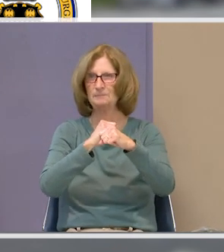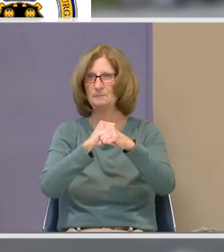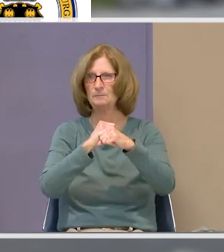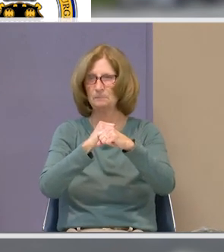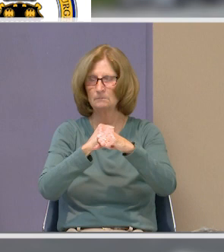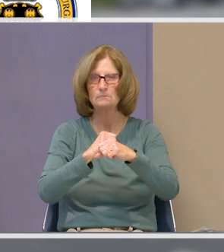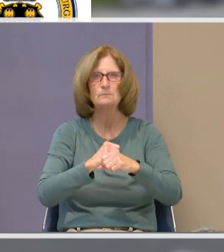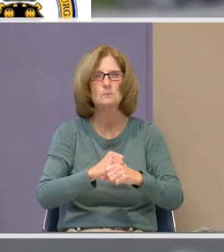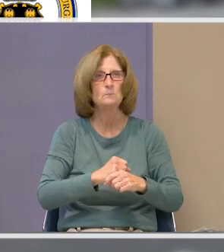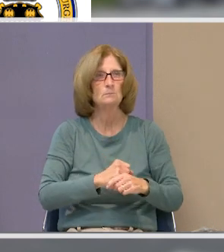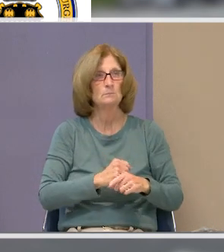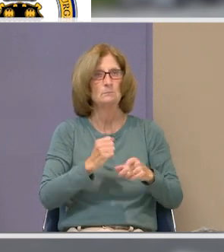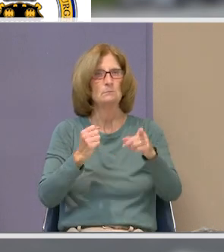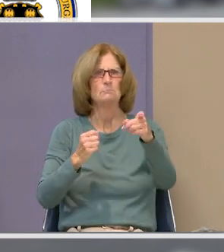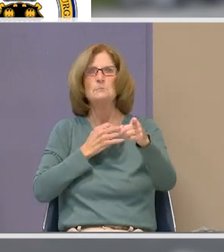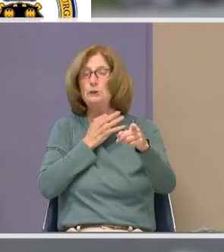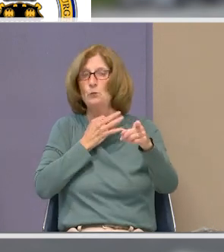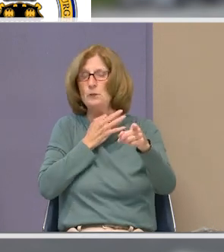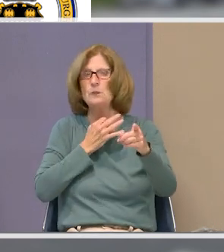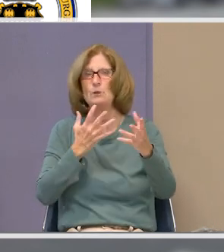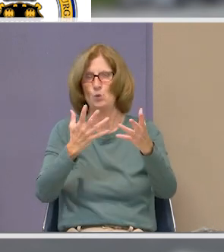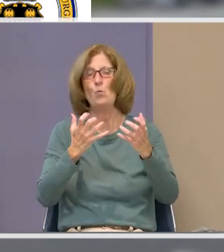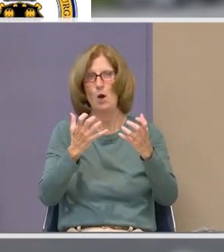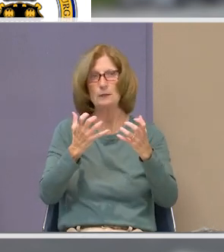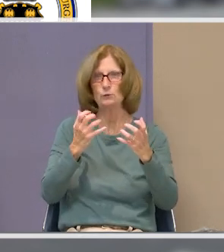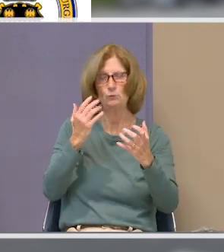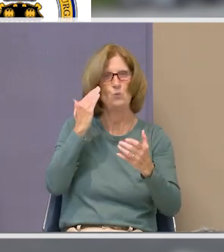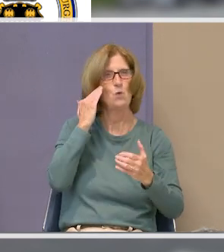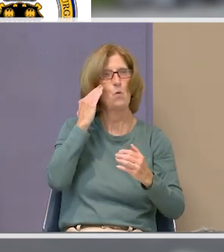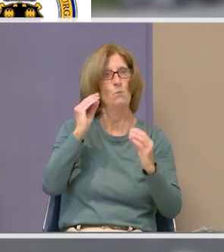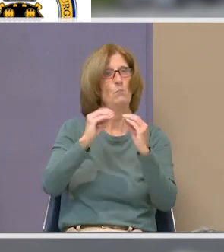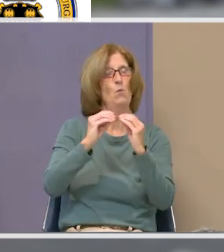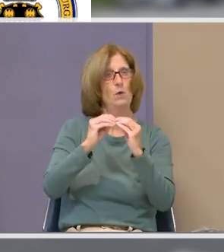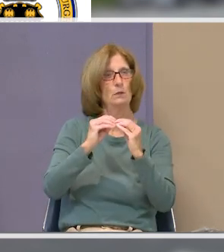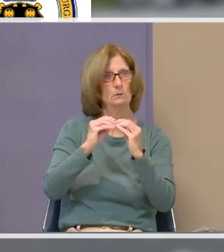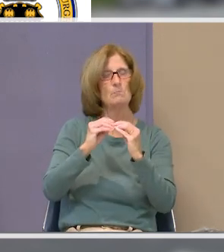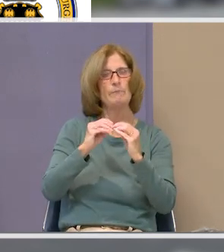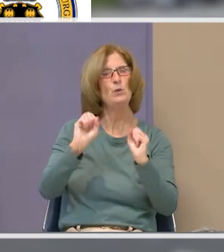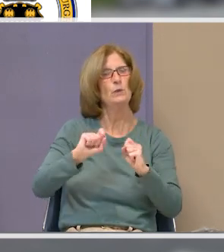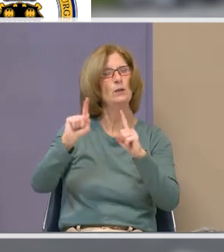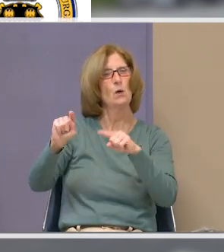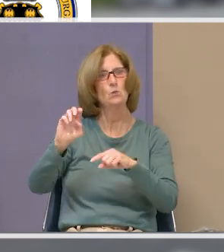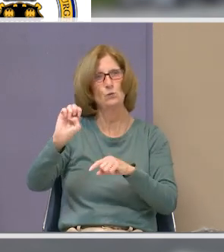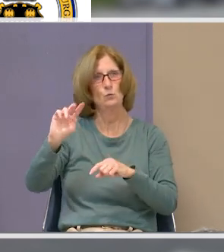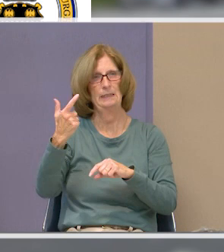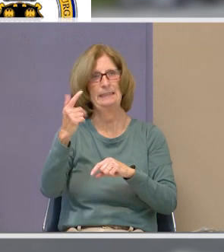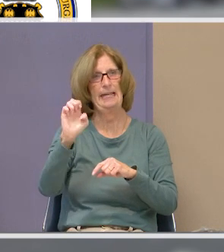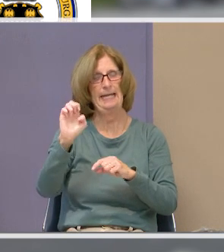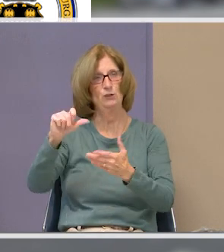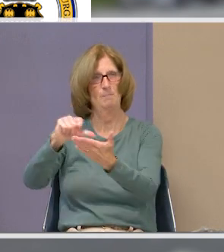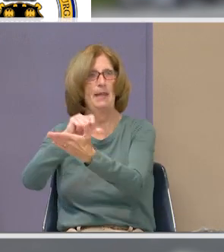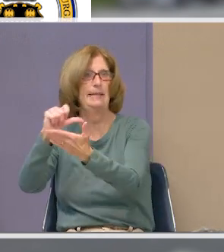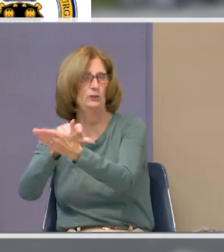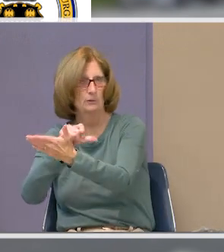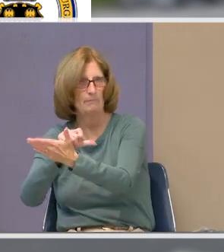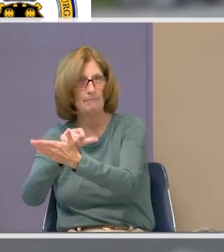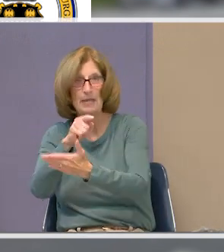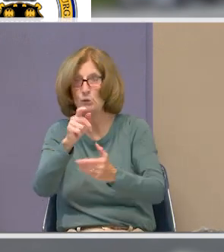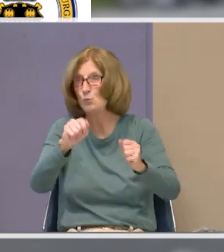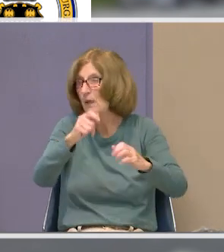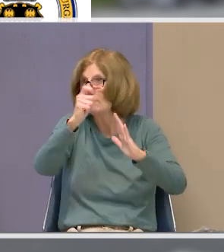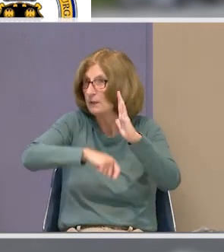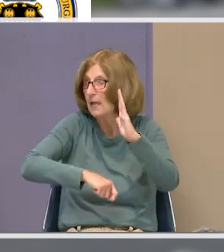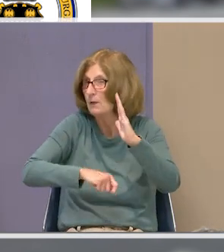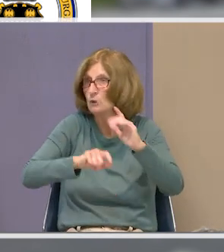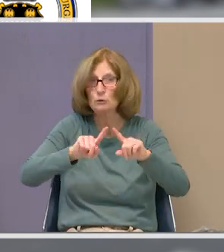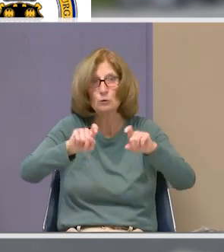You can follow this project on the Engage page. Like I mentioned, there is that survey. The survey is still up, so if you'd like to participate, please feel free. And